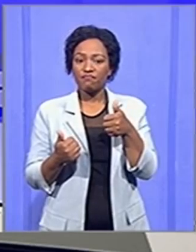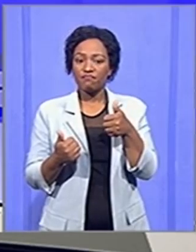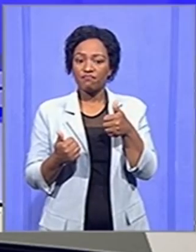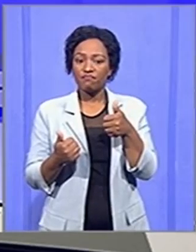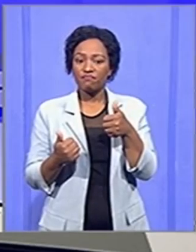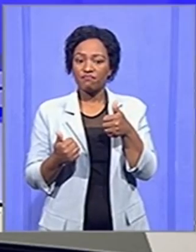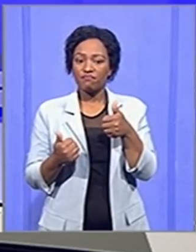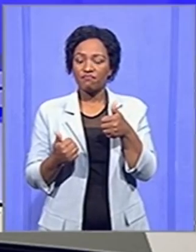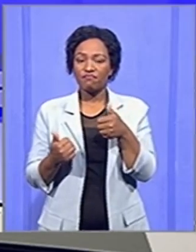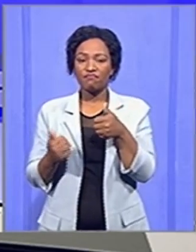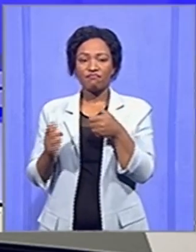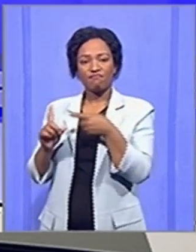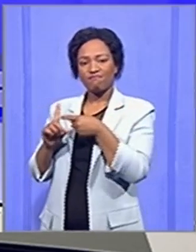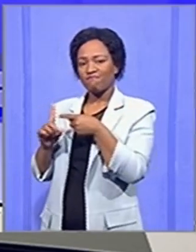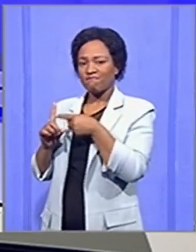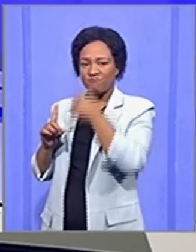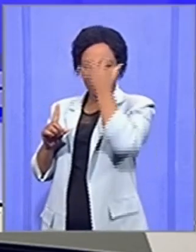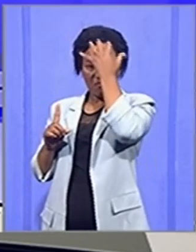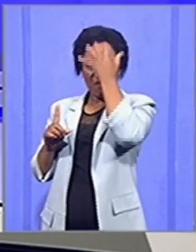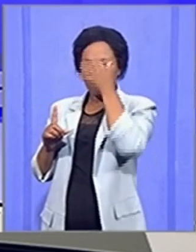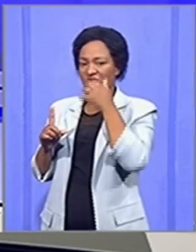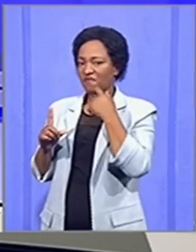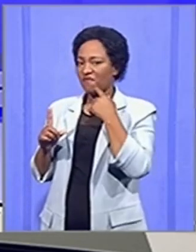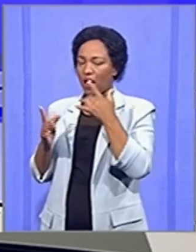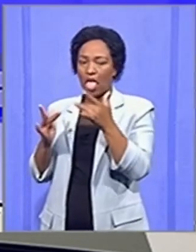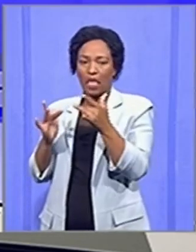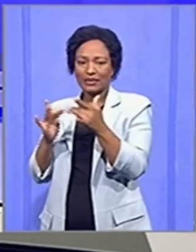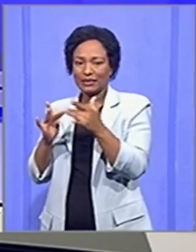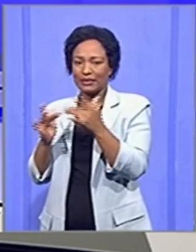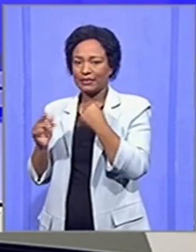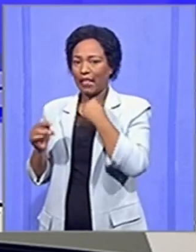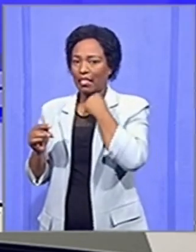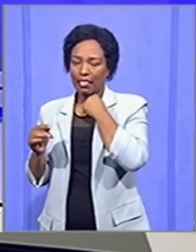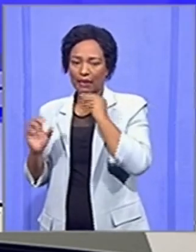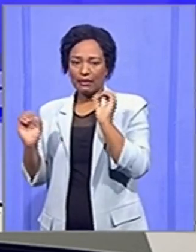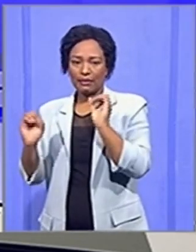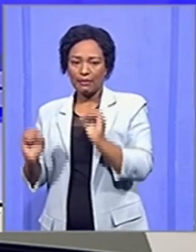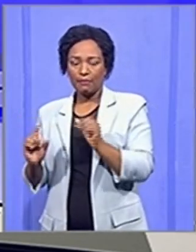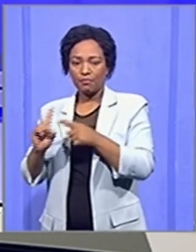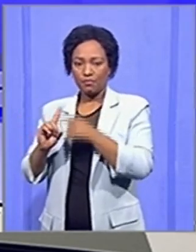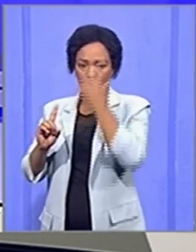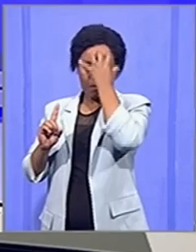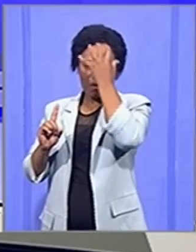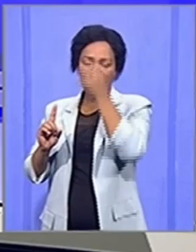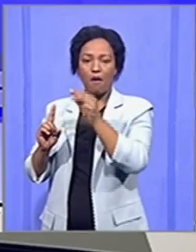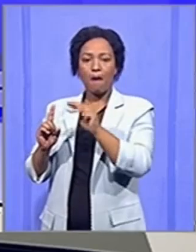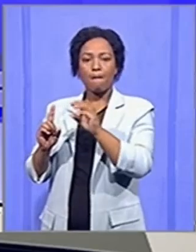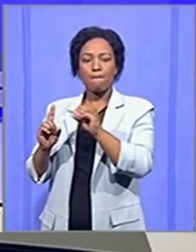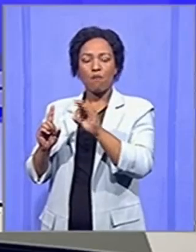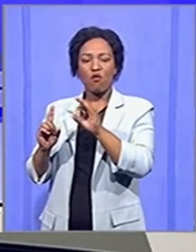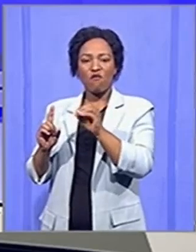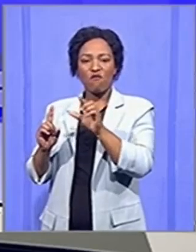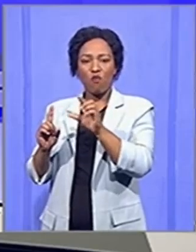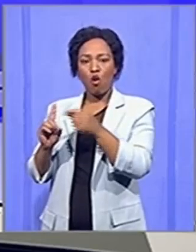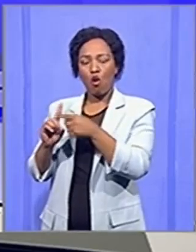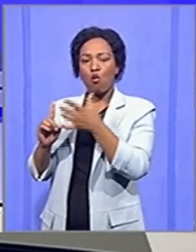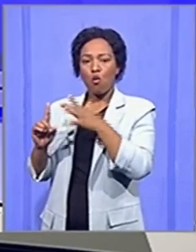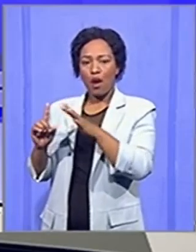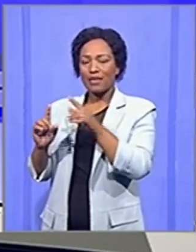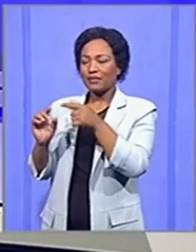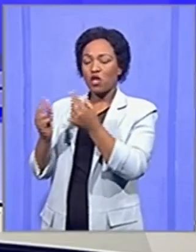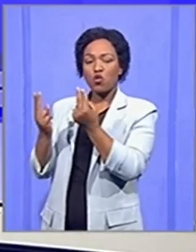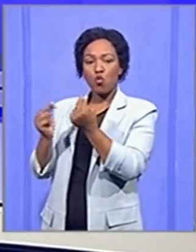Go bonagala fa re na le bothata ba go ikgolaganya le mo Profesara Mofolo yo re tlileng go a tlhatlha le ena molao o mošwa